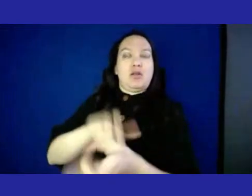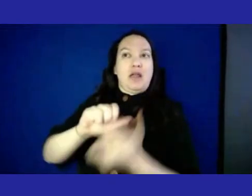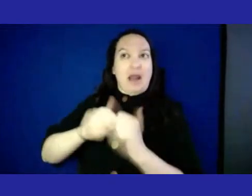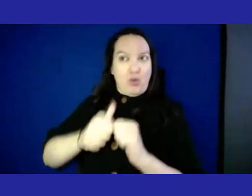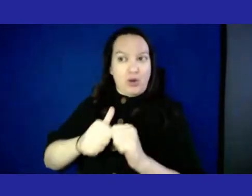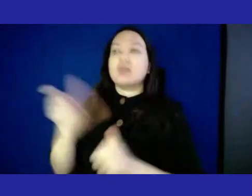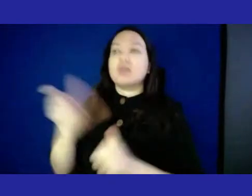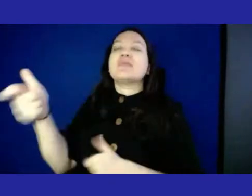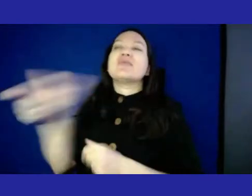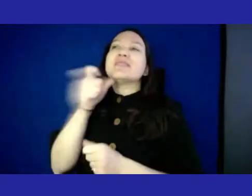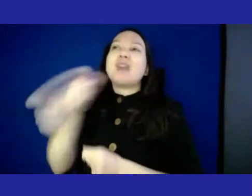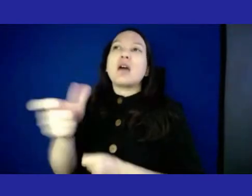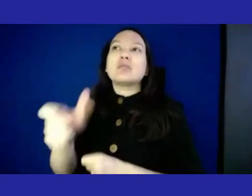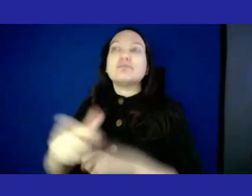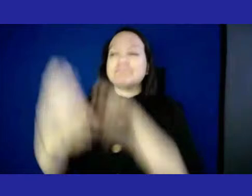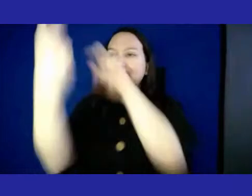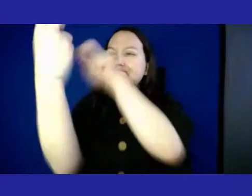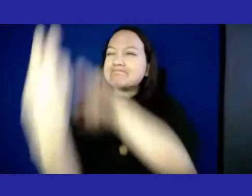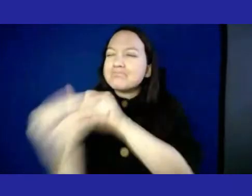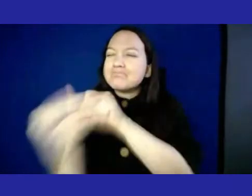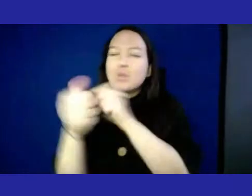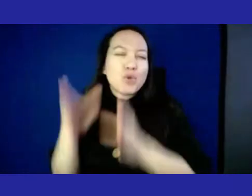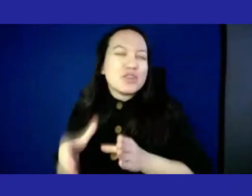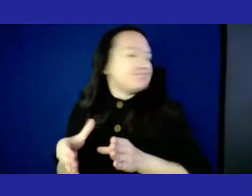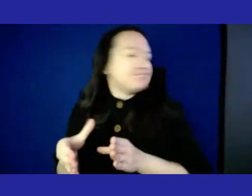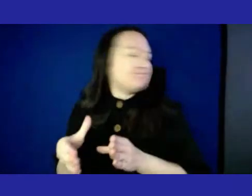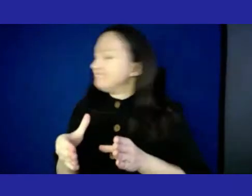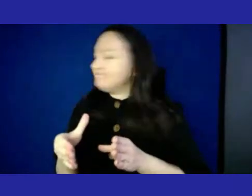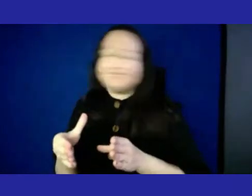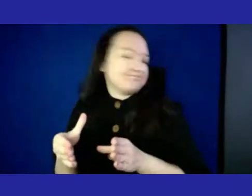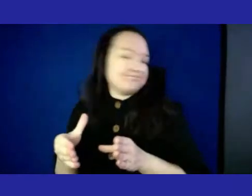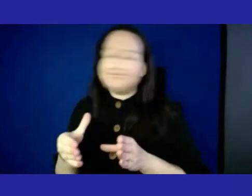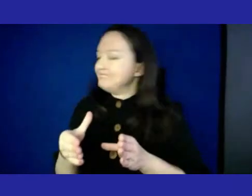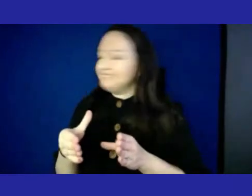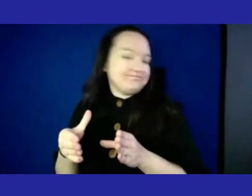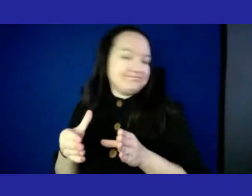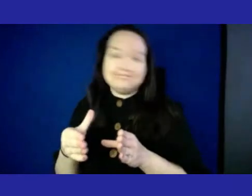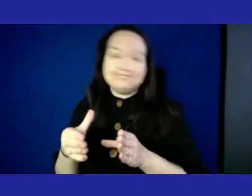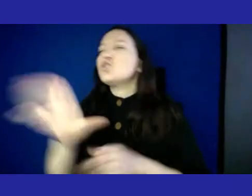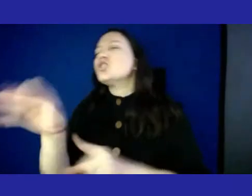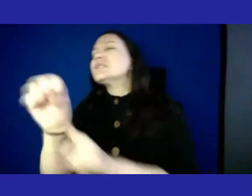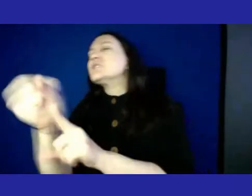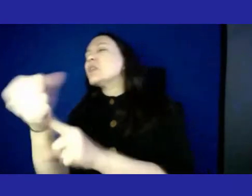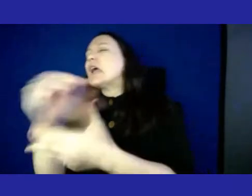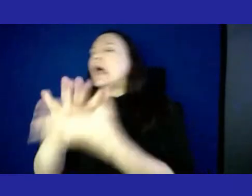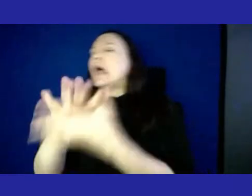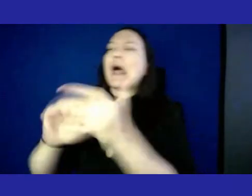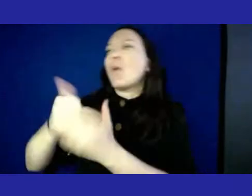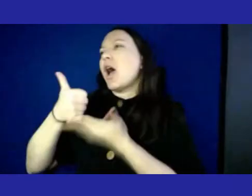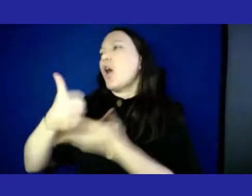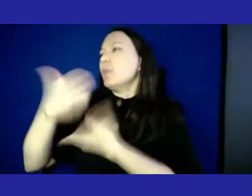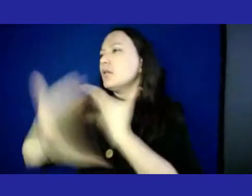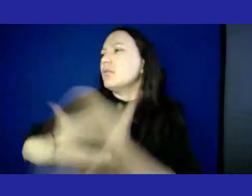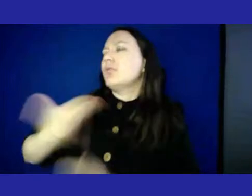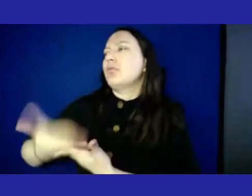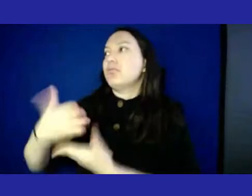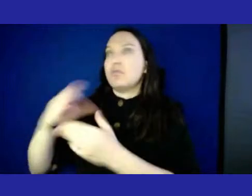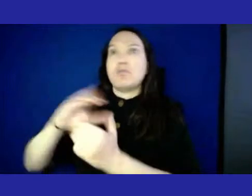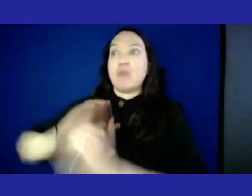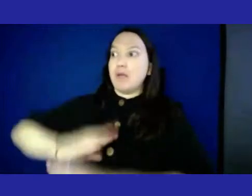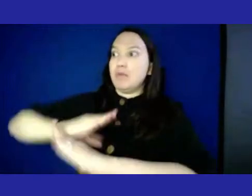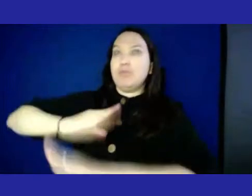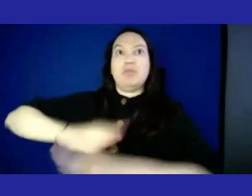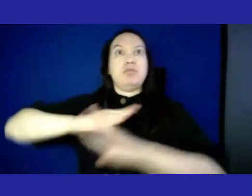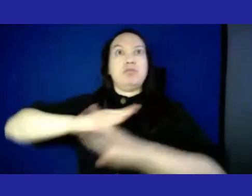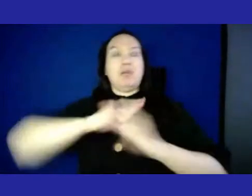for example, that will be sitting down with an individual having the conversation about what's your situation, how can we help you move on, what kind of obstacles are you facing,